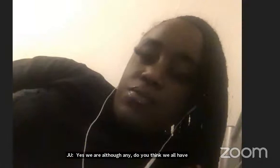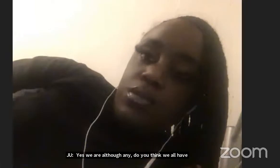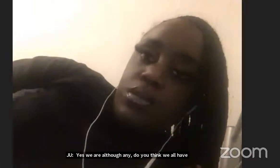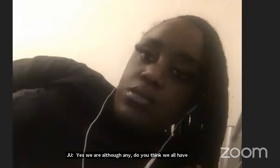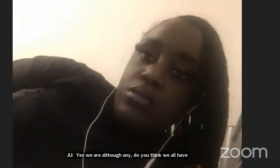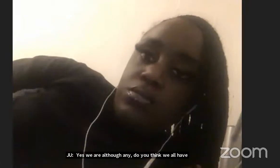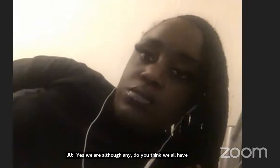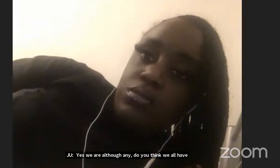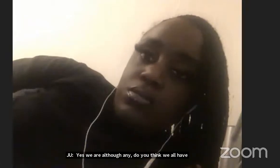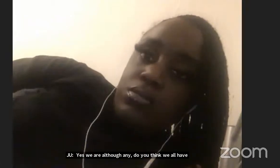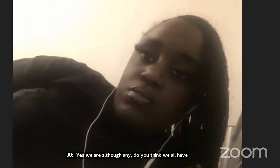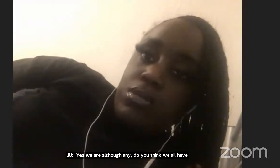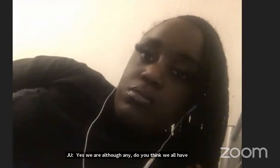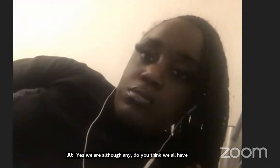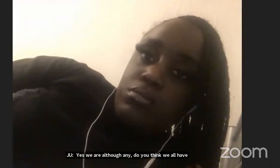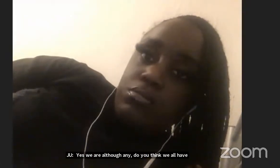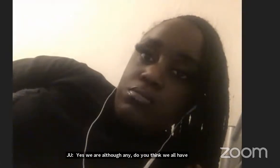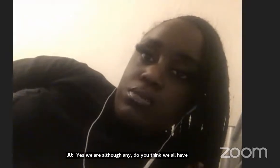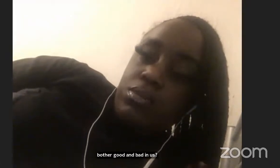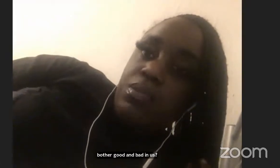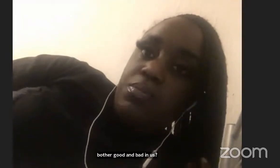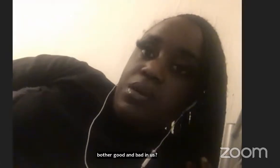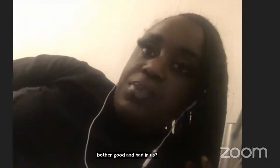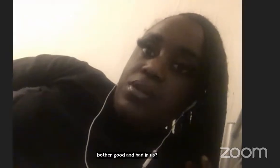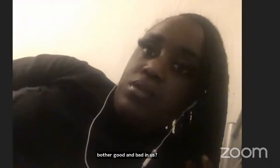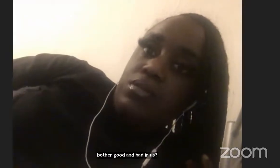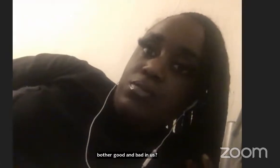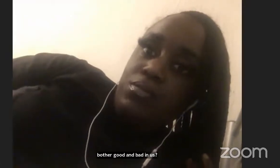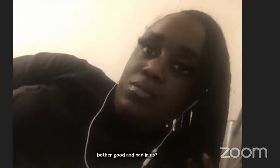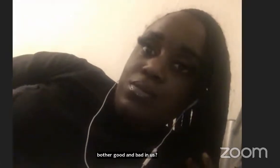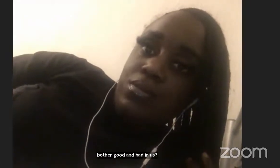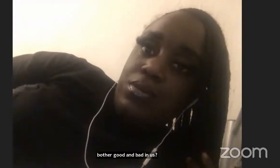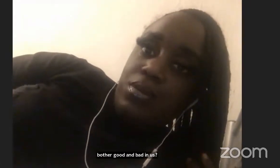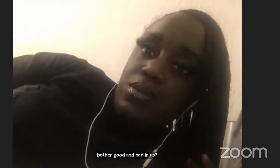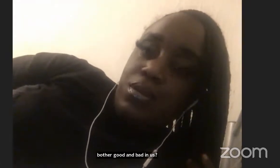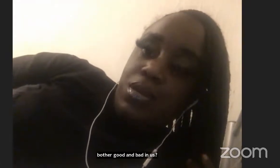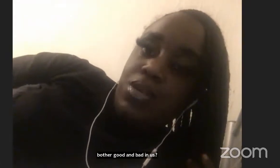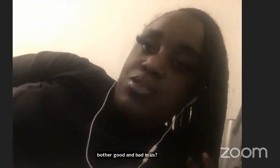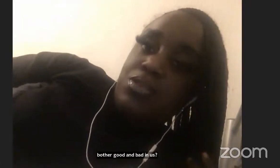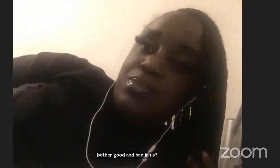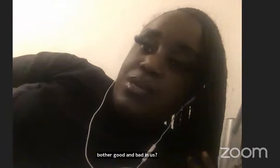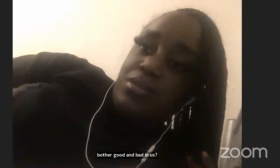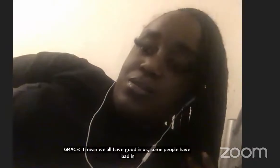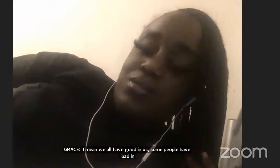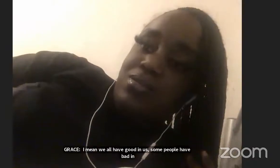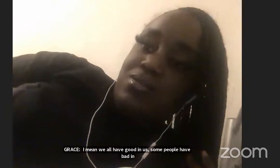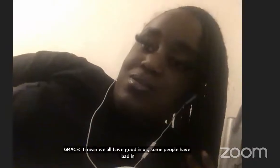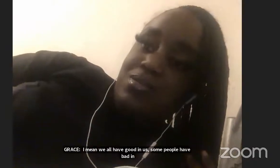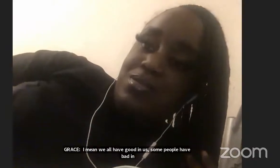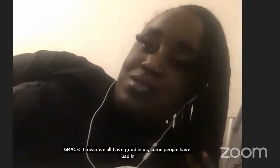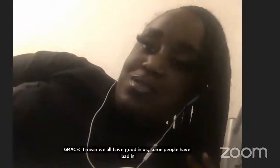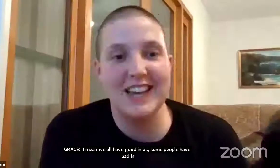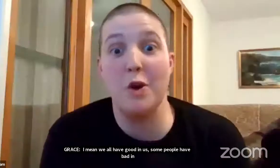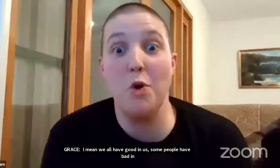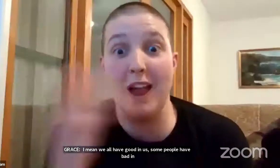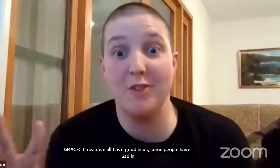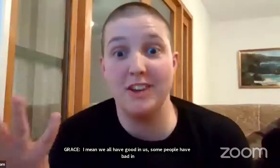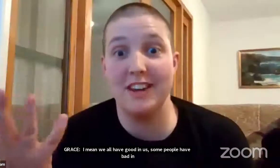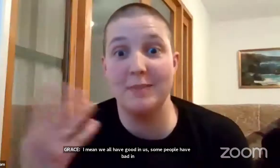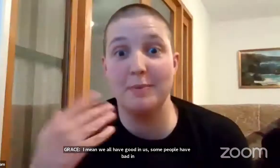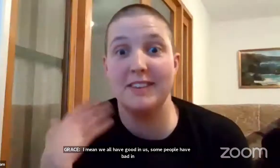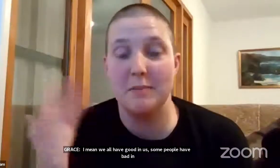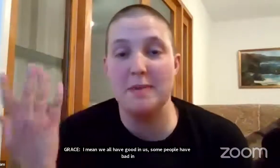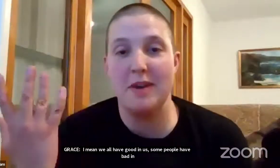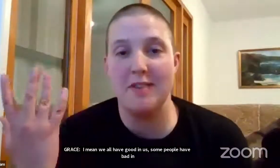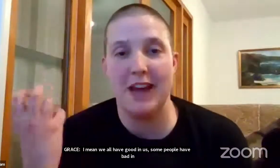have good in us. I mean, some people have bad in them. It just depends. So you think we all have